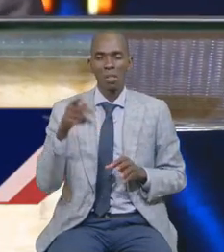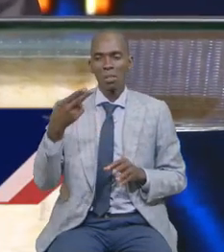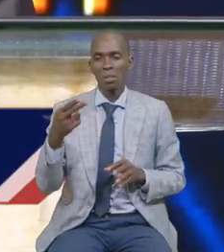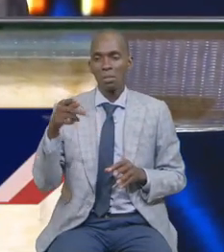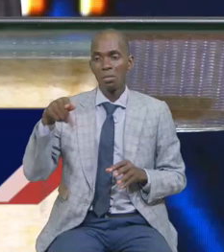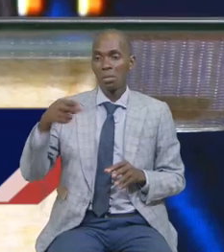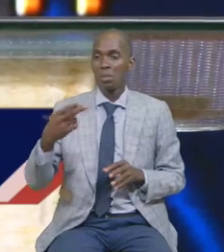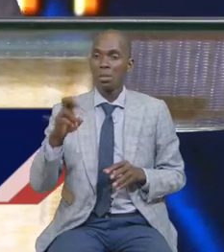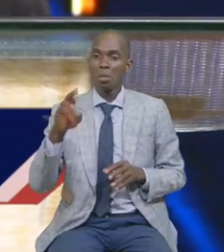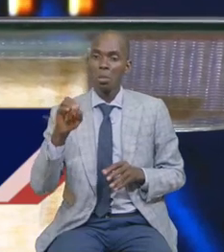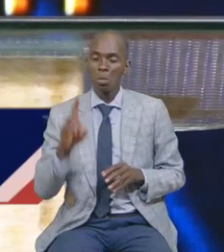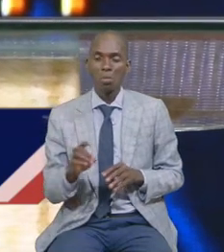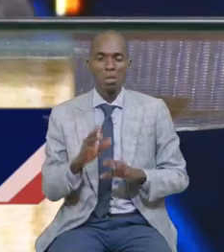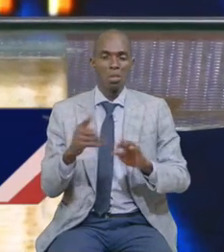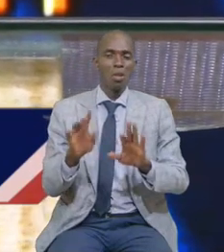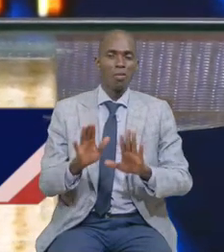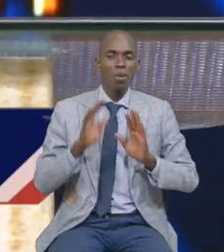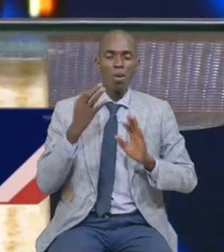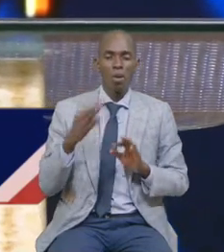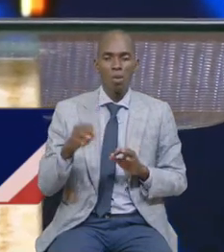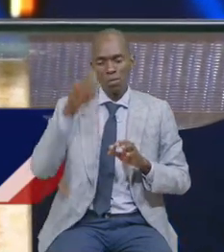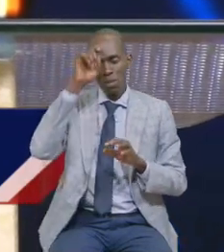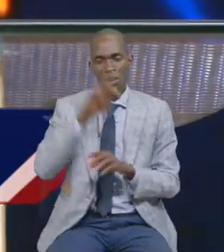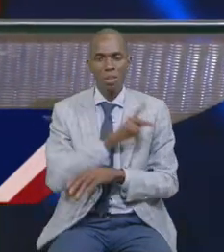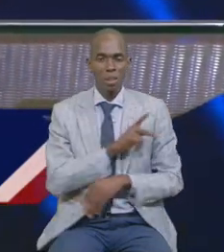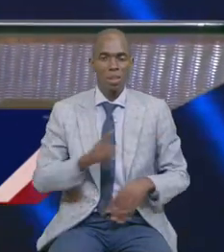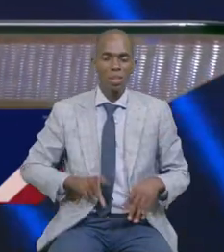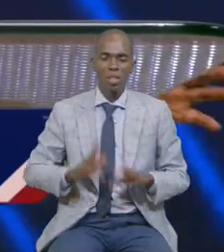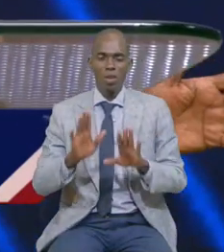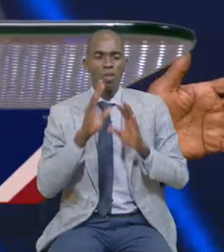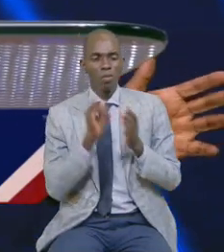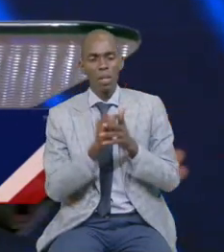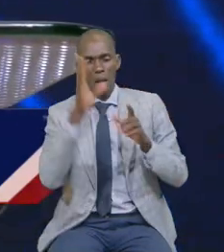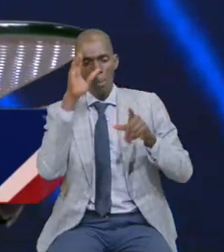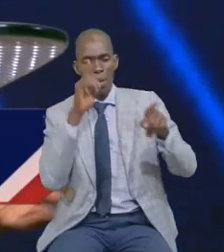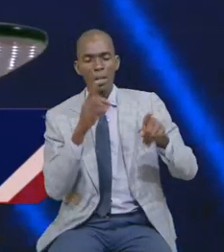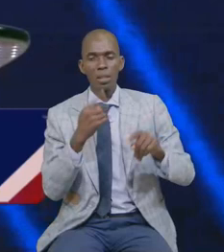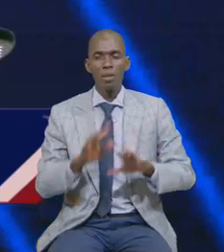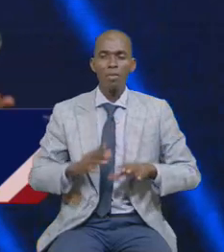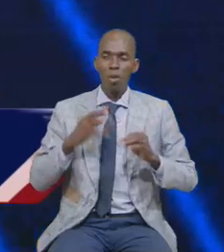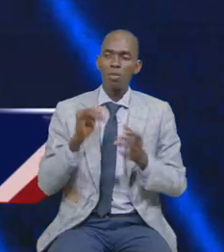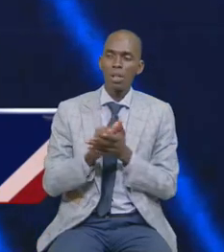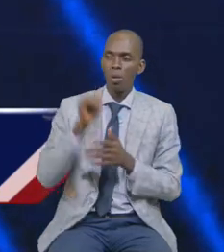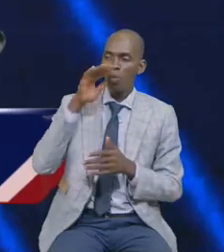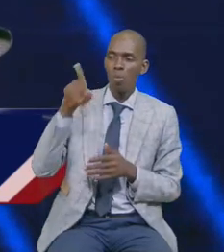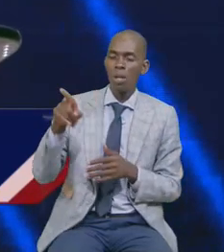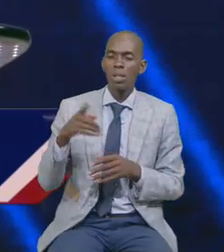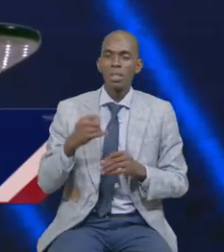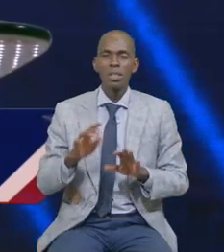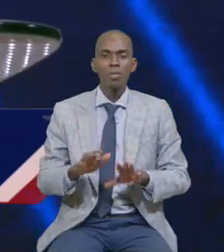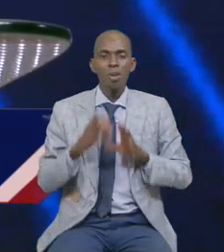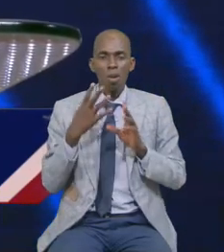the fear of that man the fear of that woman the fear of conspiracy the fear